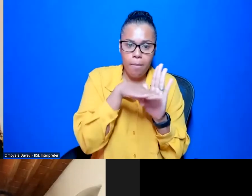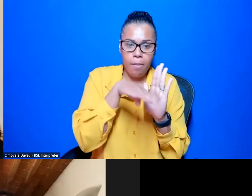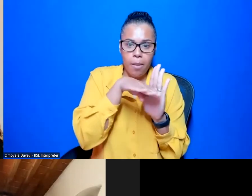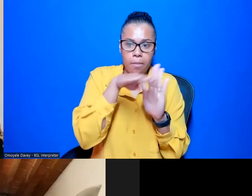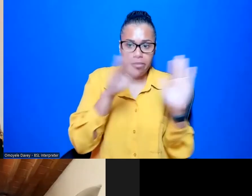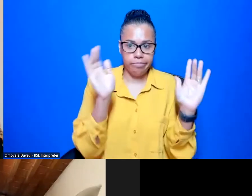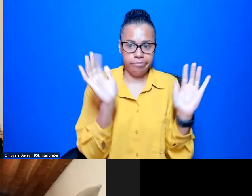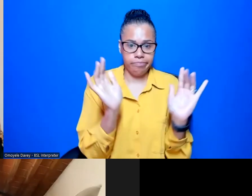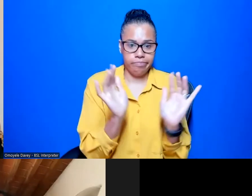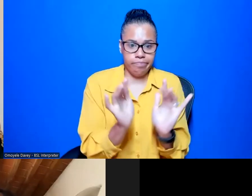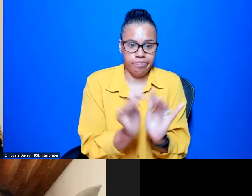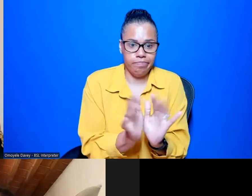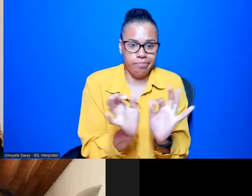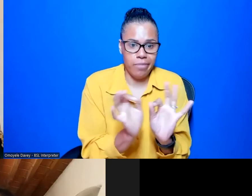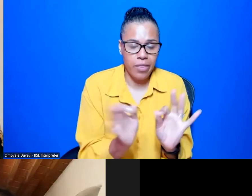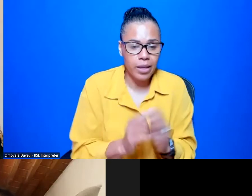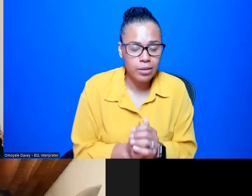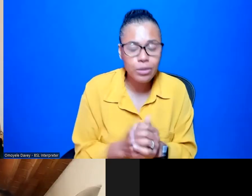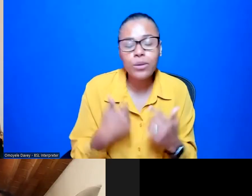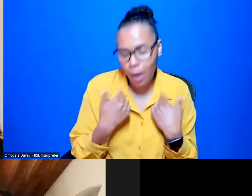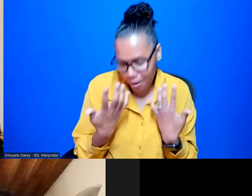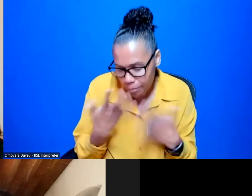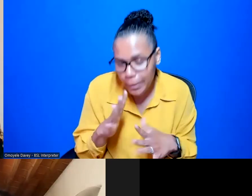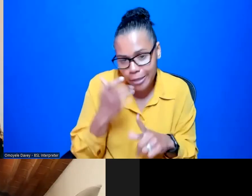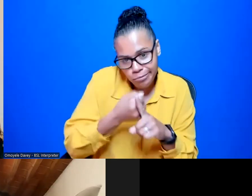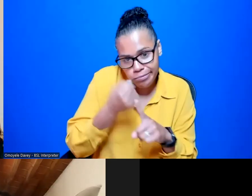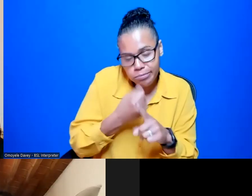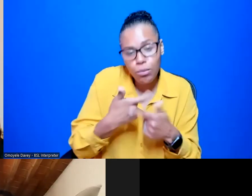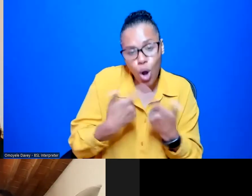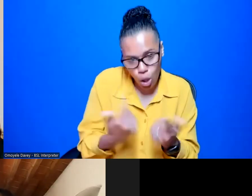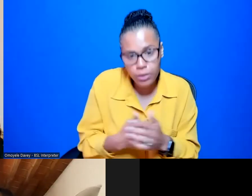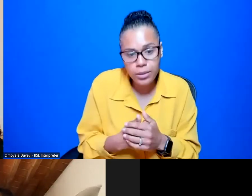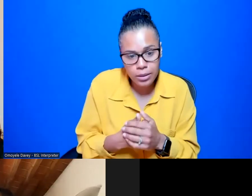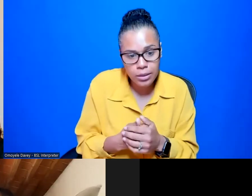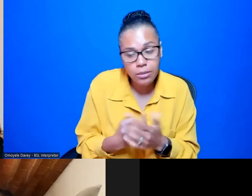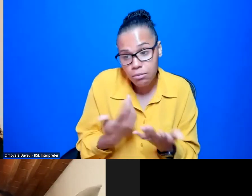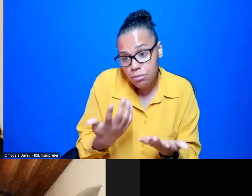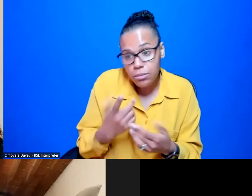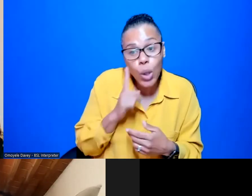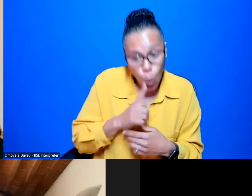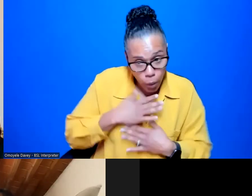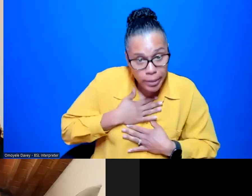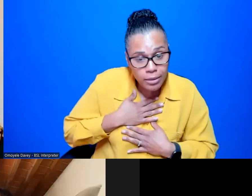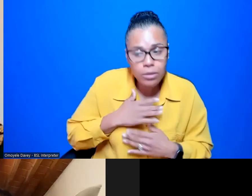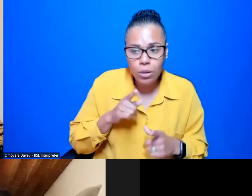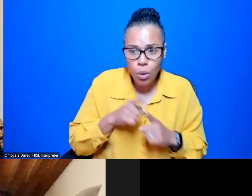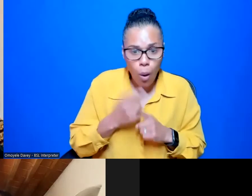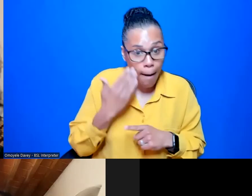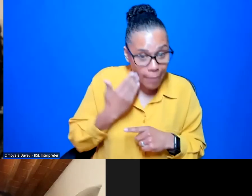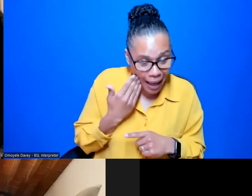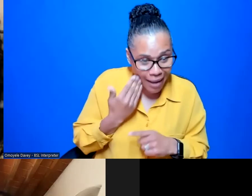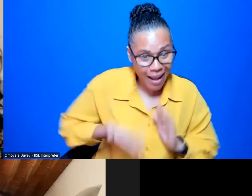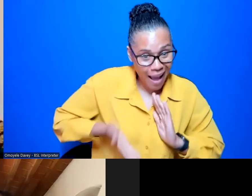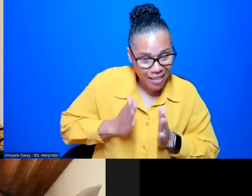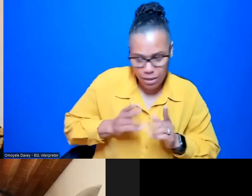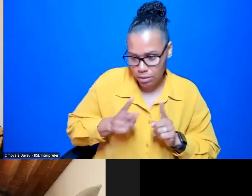really, I've been pushing a lot, not only just being a woman, but also being a Black athlete and representing Italy. So it's just, you just